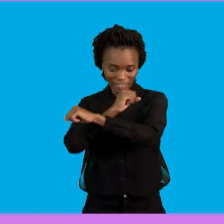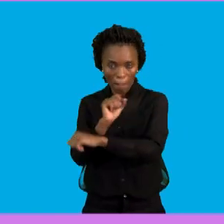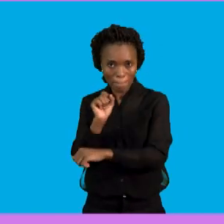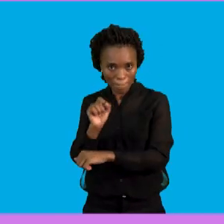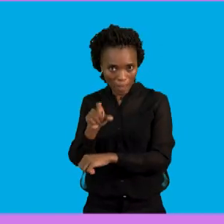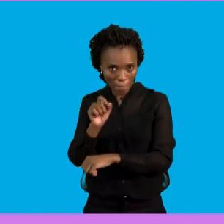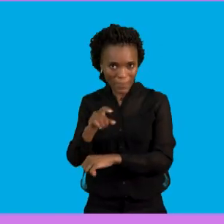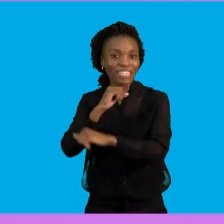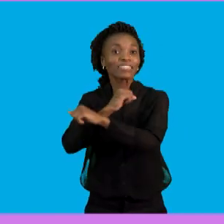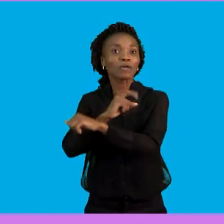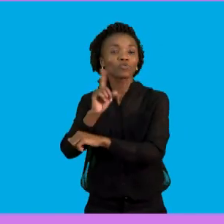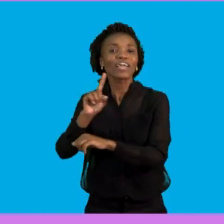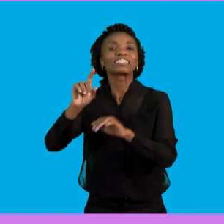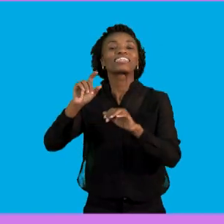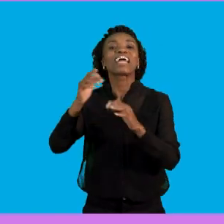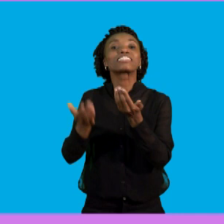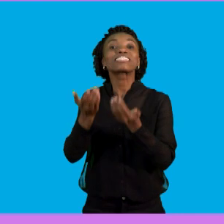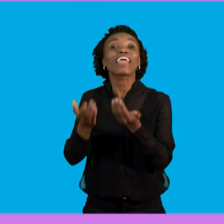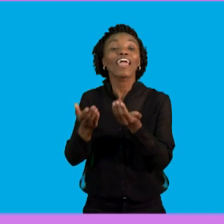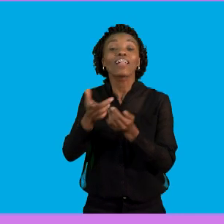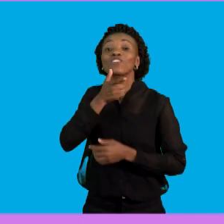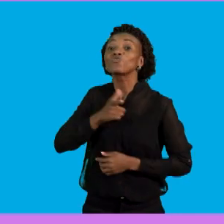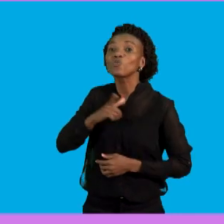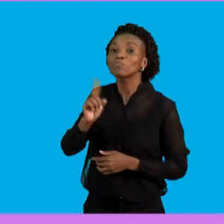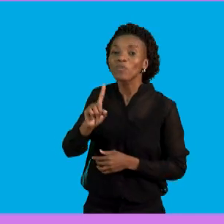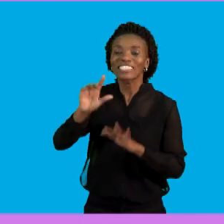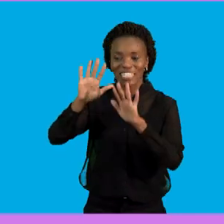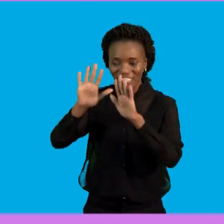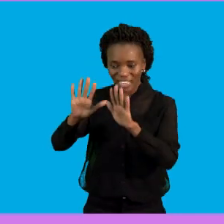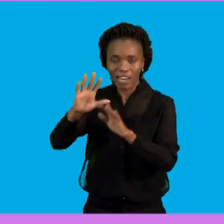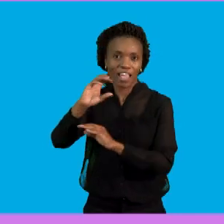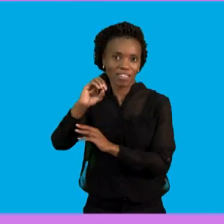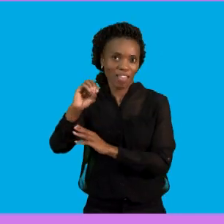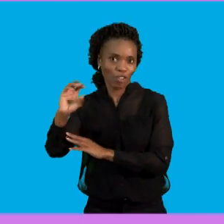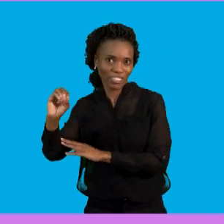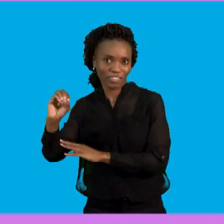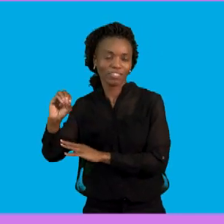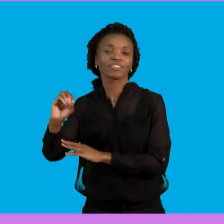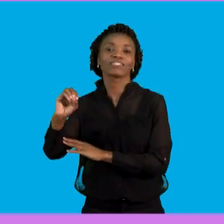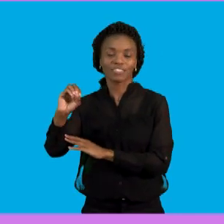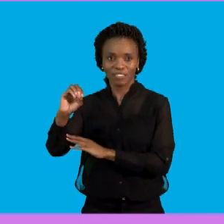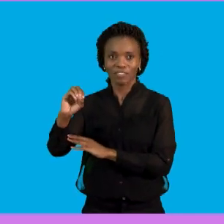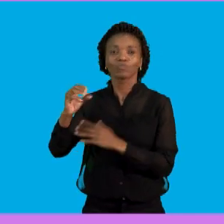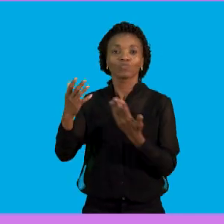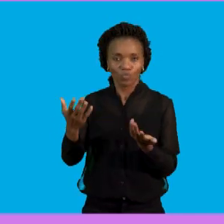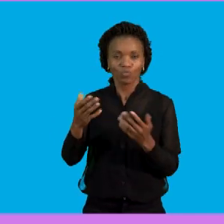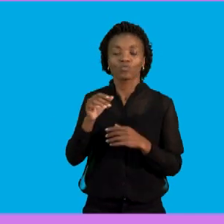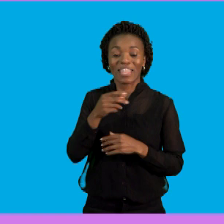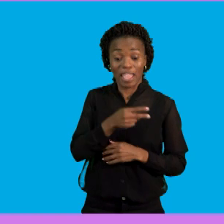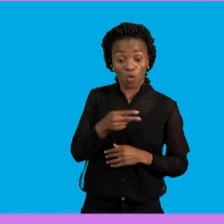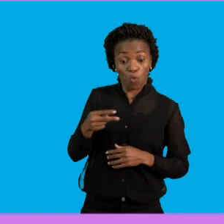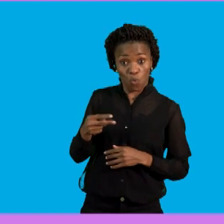centimeters and we multiply the measured distance by the scale, which is